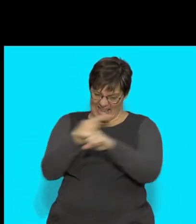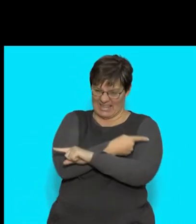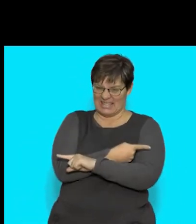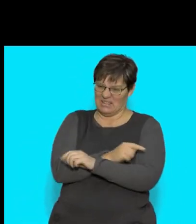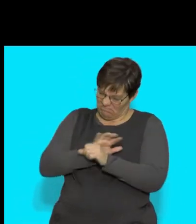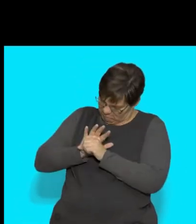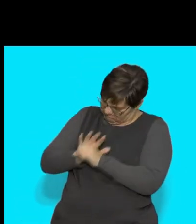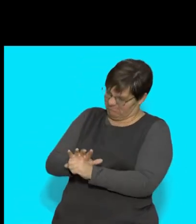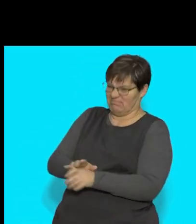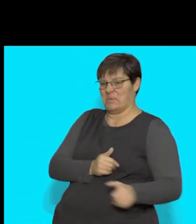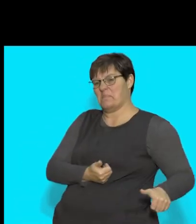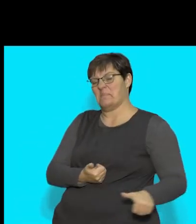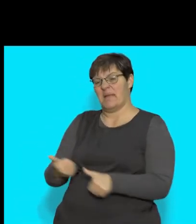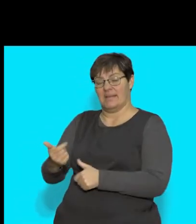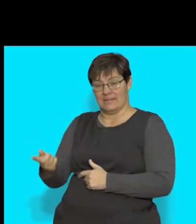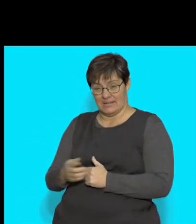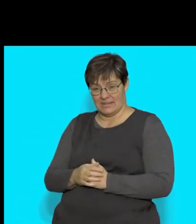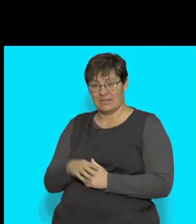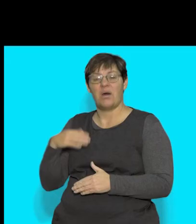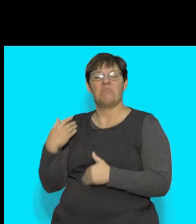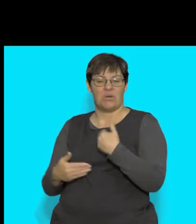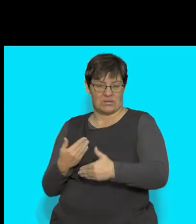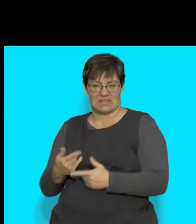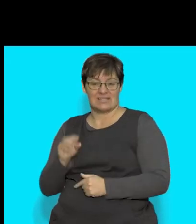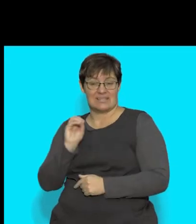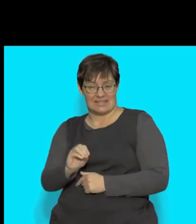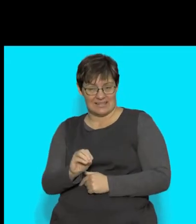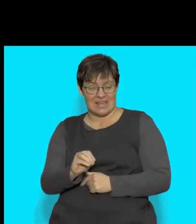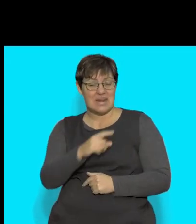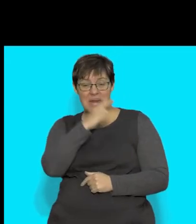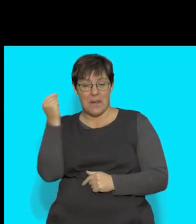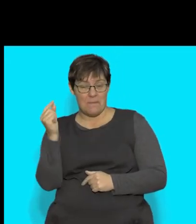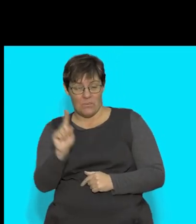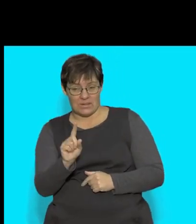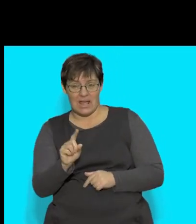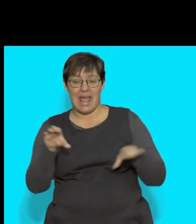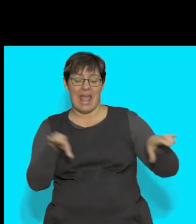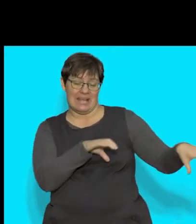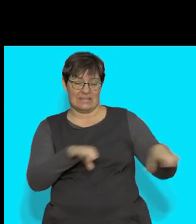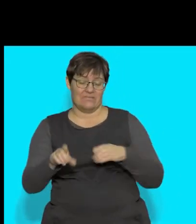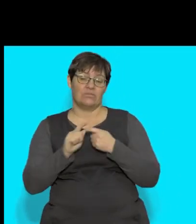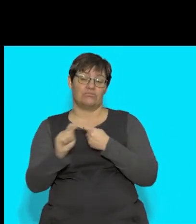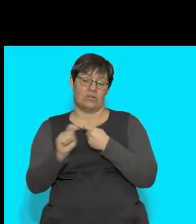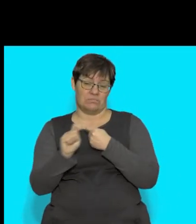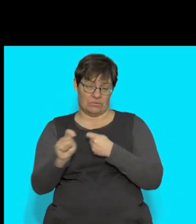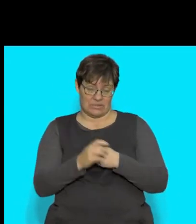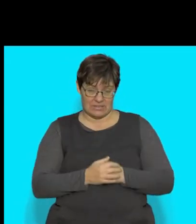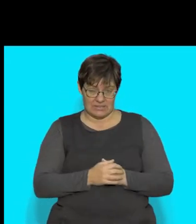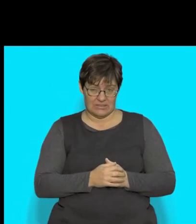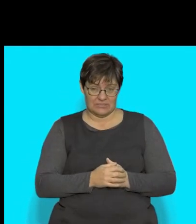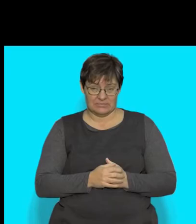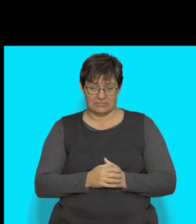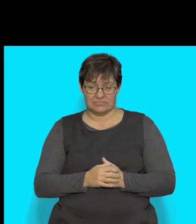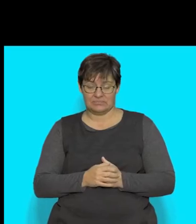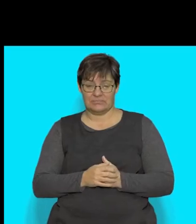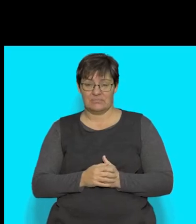here, called active transport. Now, what's also going to go out at this